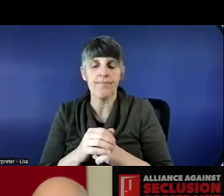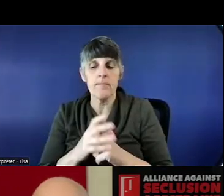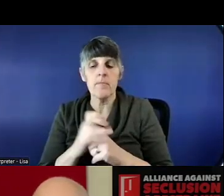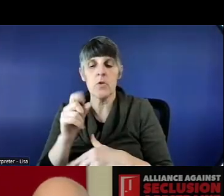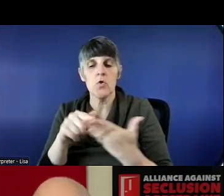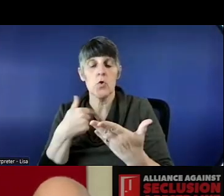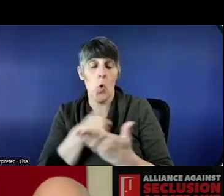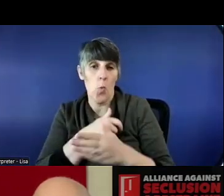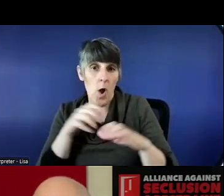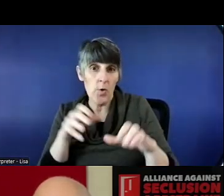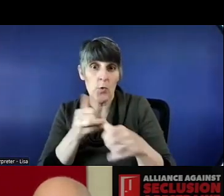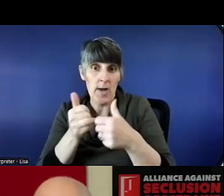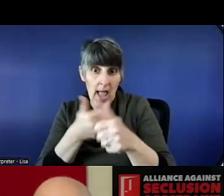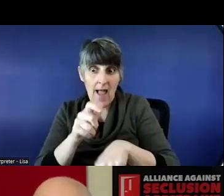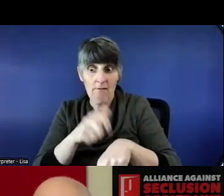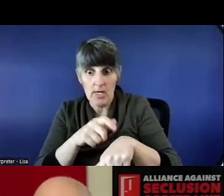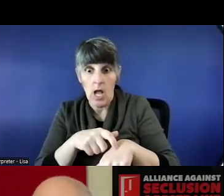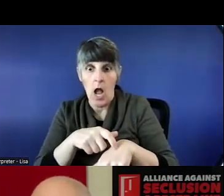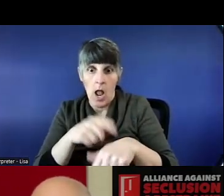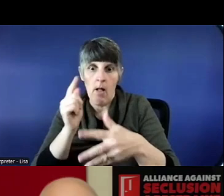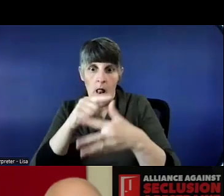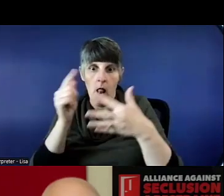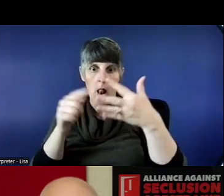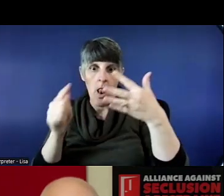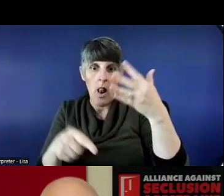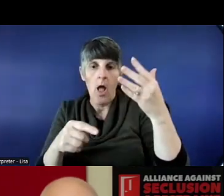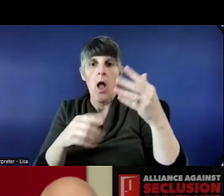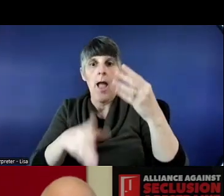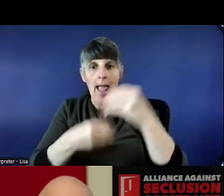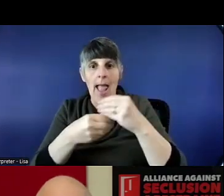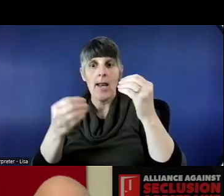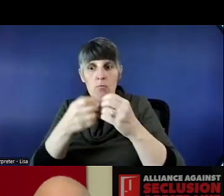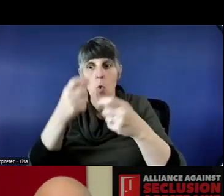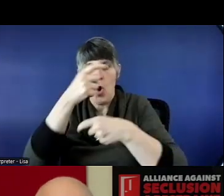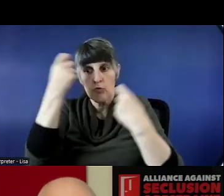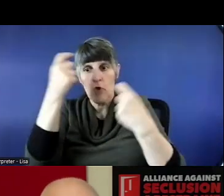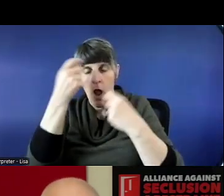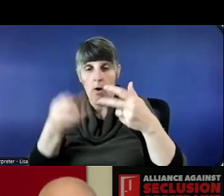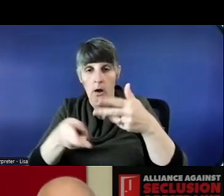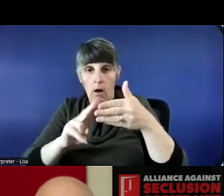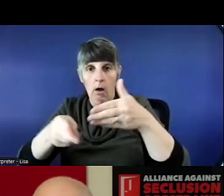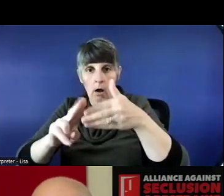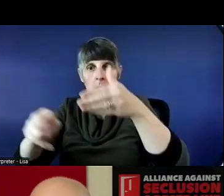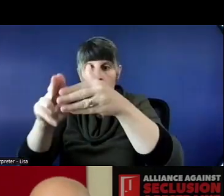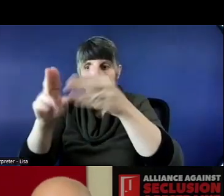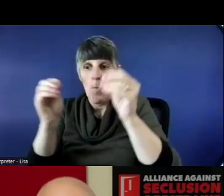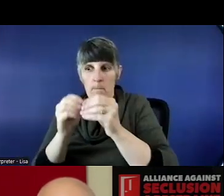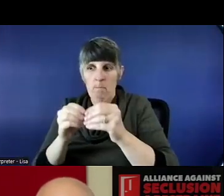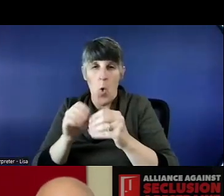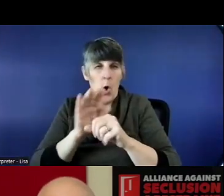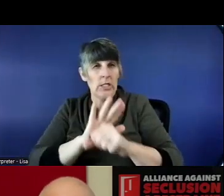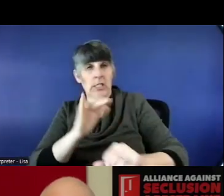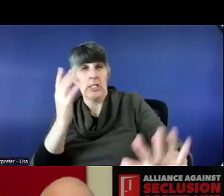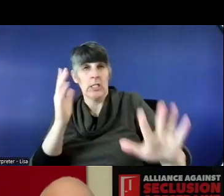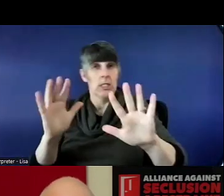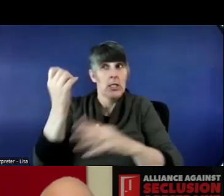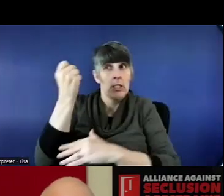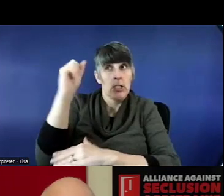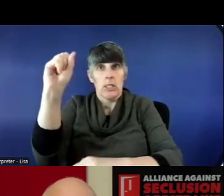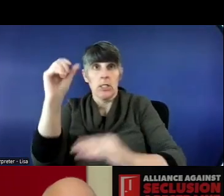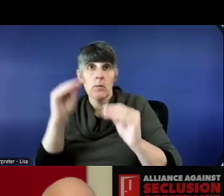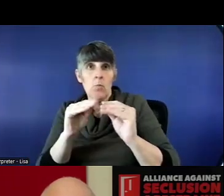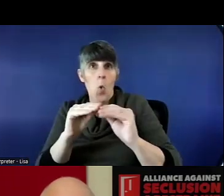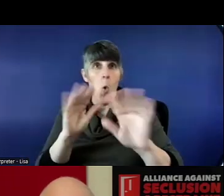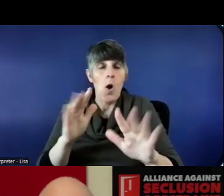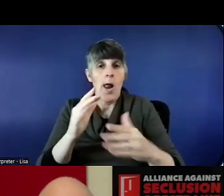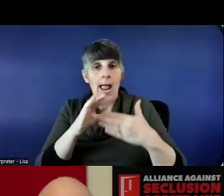we're doing every time we go through this cycle is we're further traumatizing a kid, we're further sensitizing their nervous system, and we're